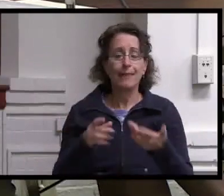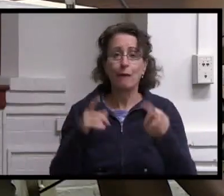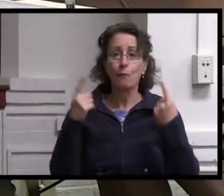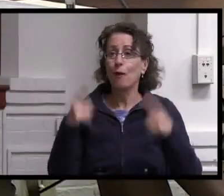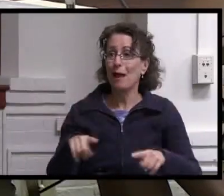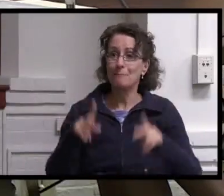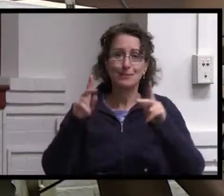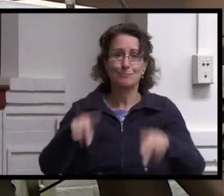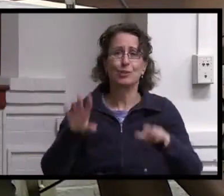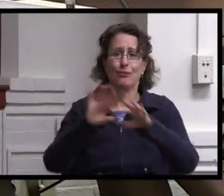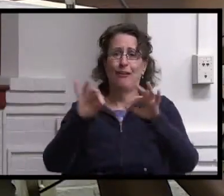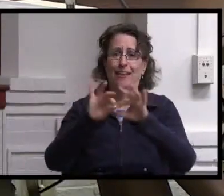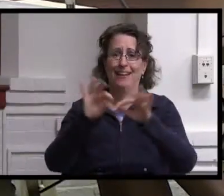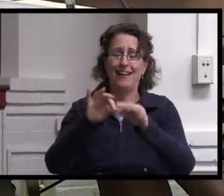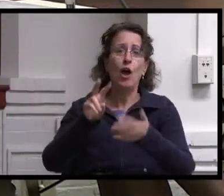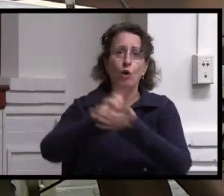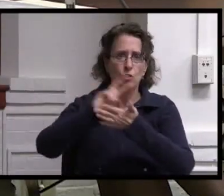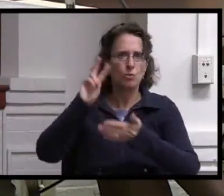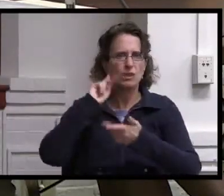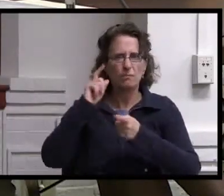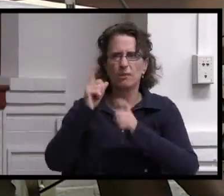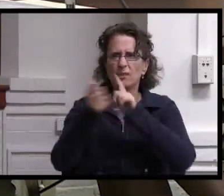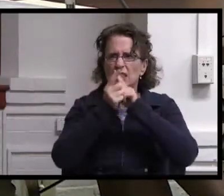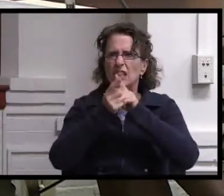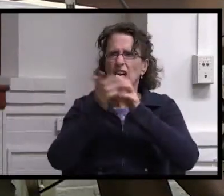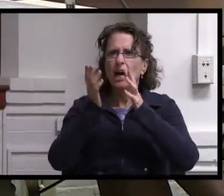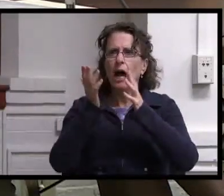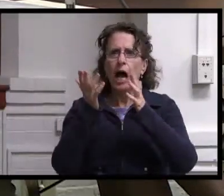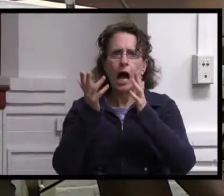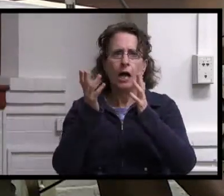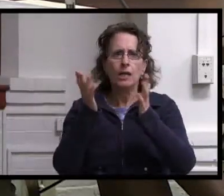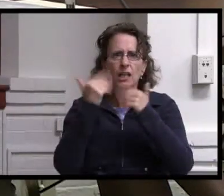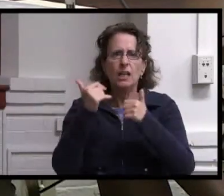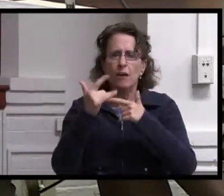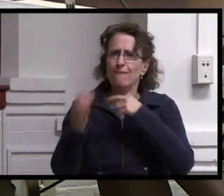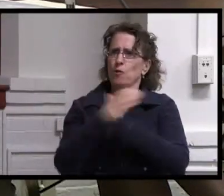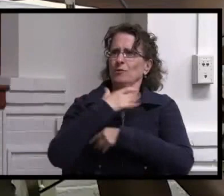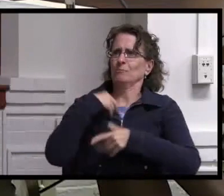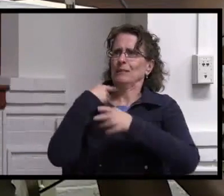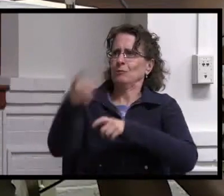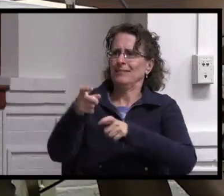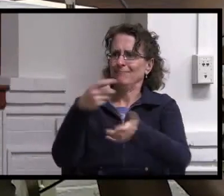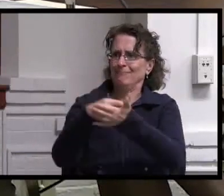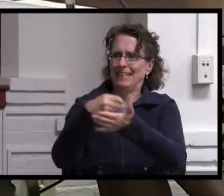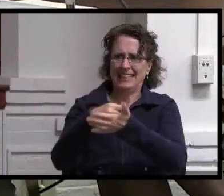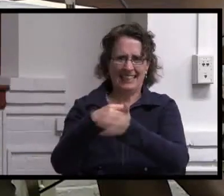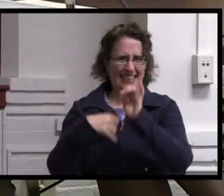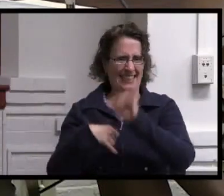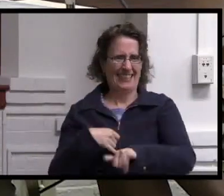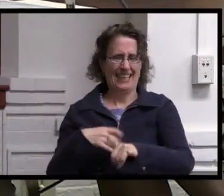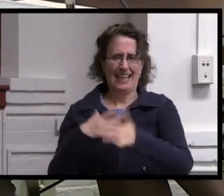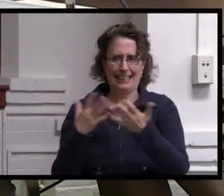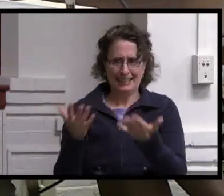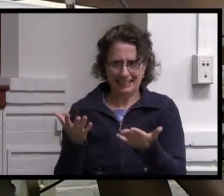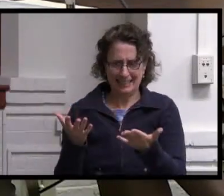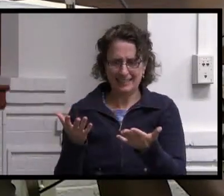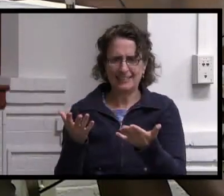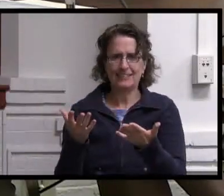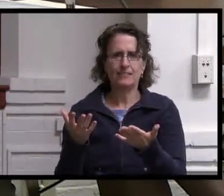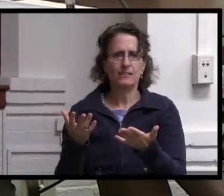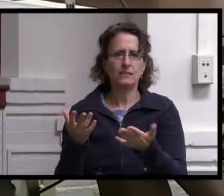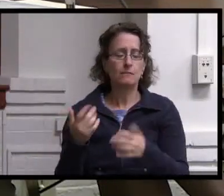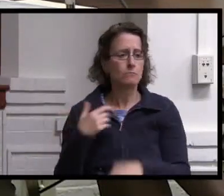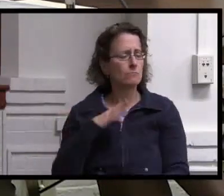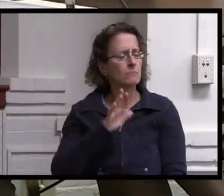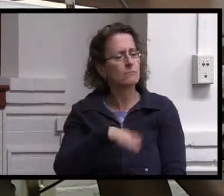I was down here and I was this and I was that, and this happened and that happened. And I ask, you know, very innocently,